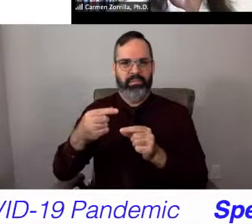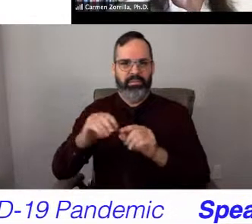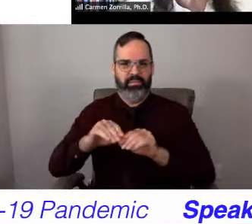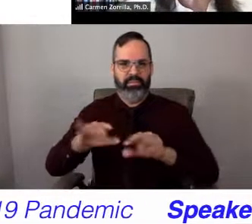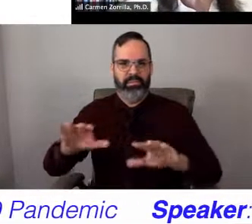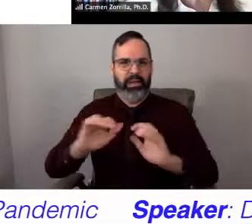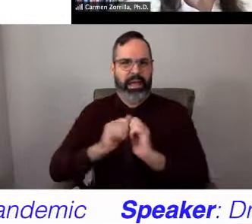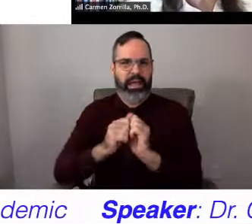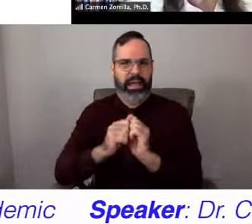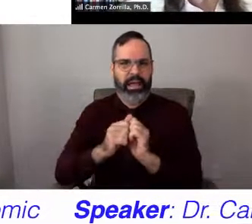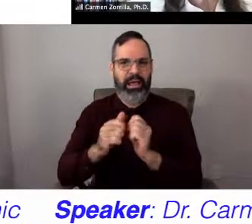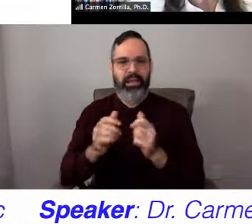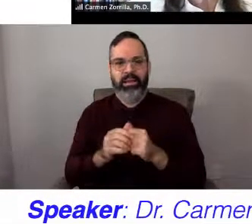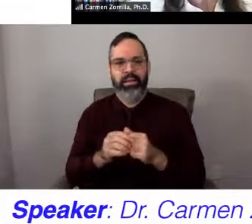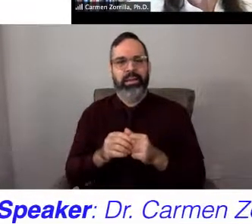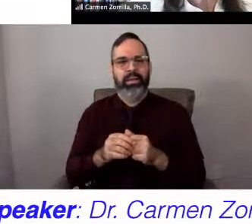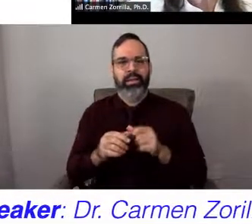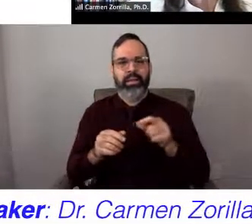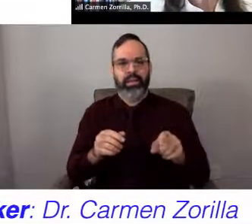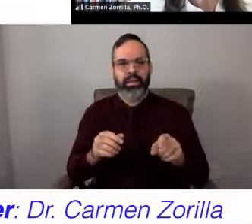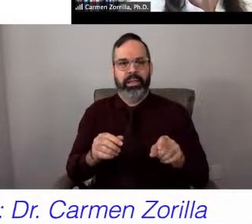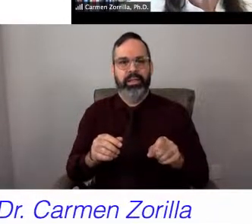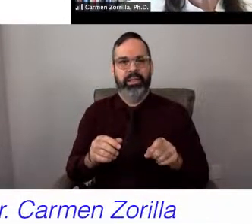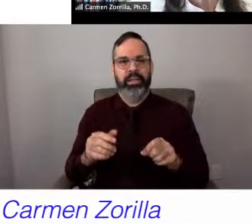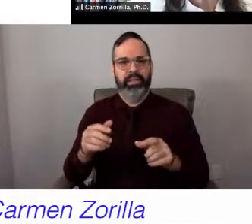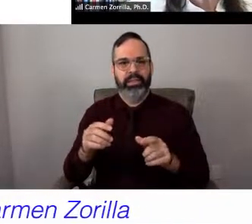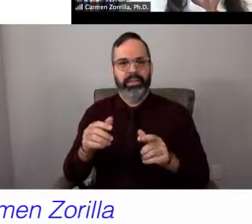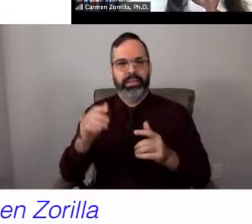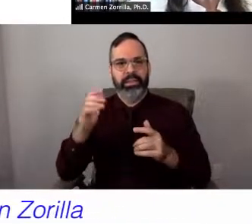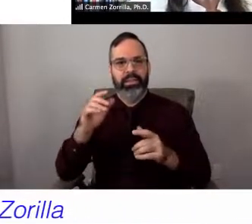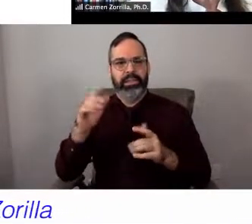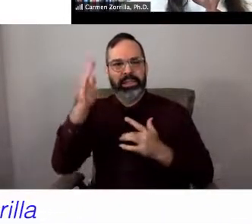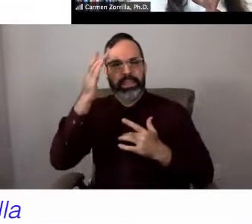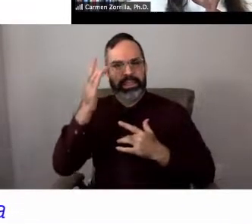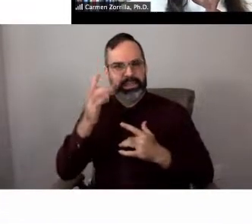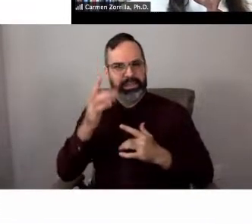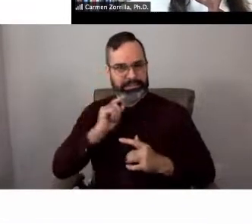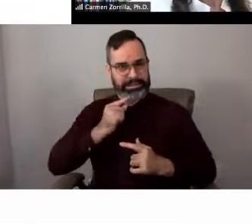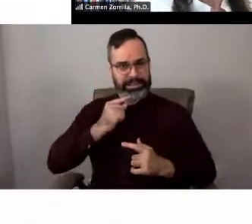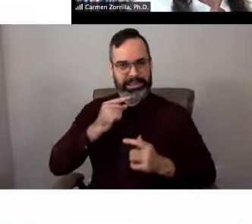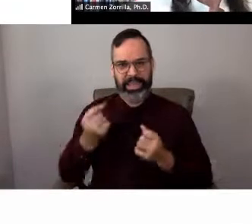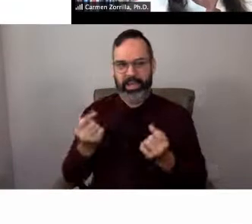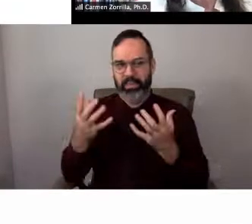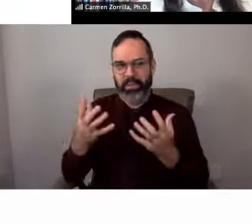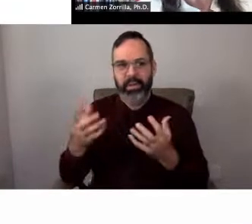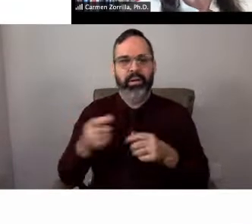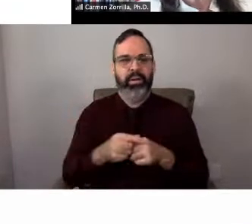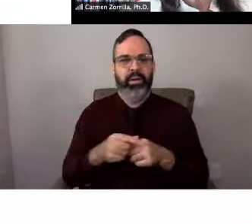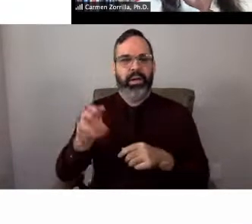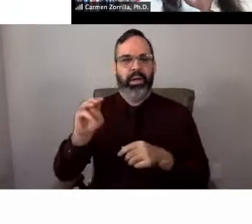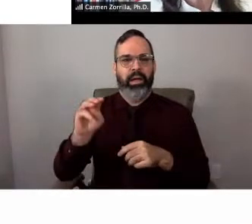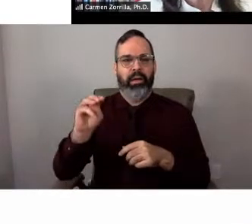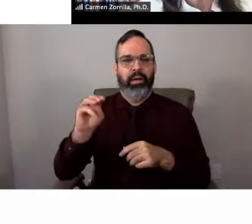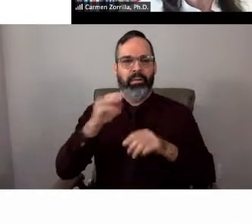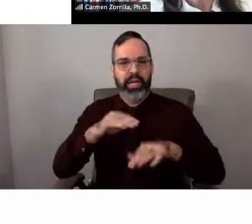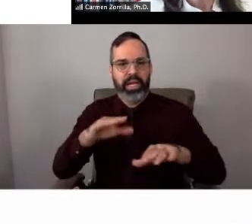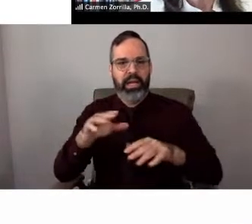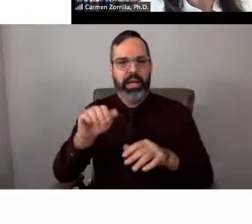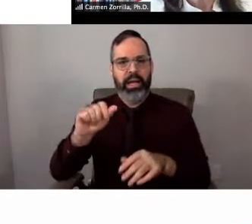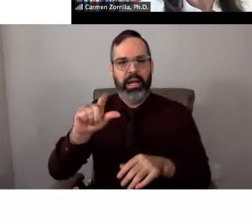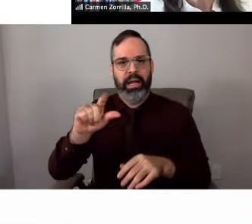the COVID-19 disease severity, marine algae, natural products as antiviral agents for SARS-CoV-2,